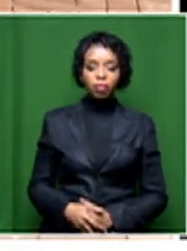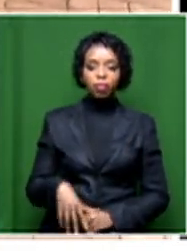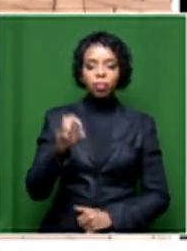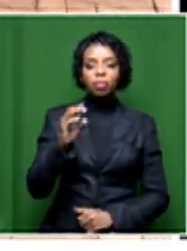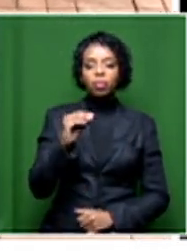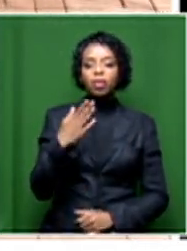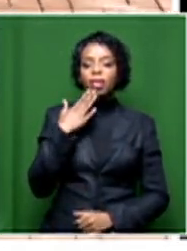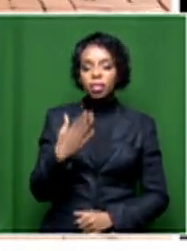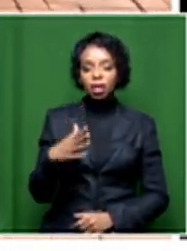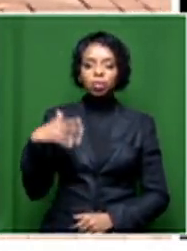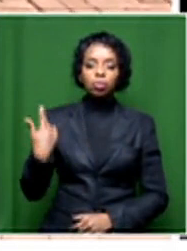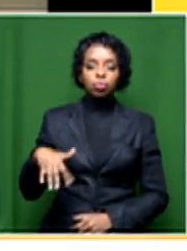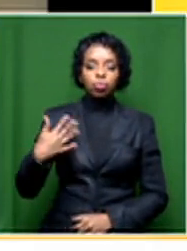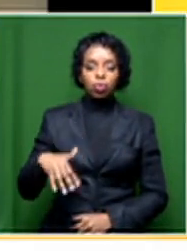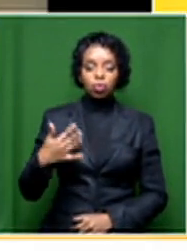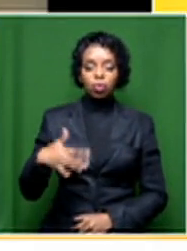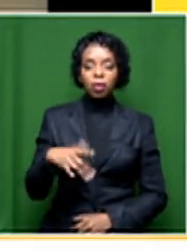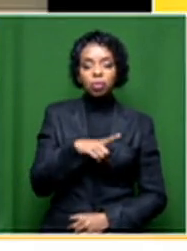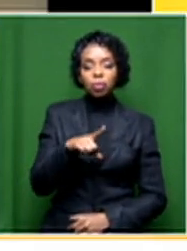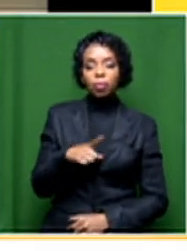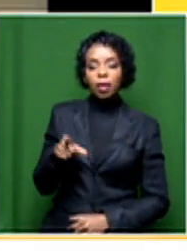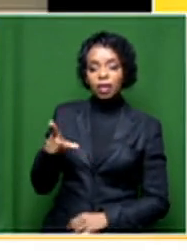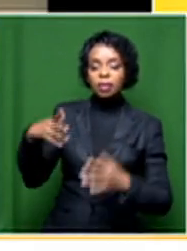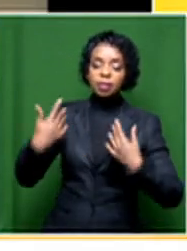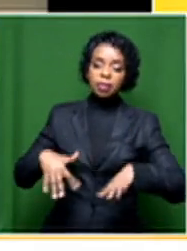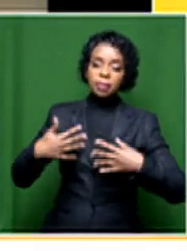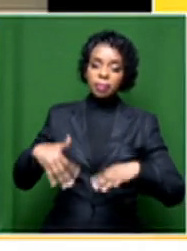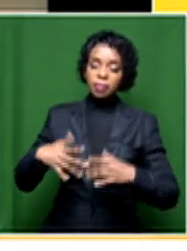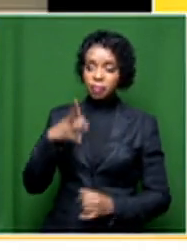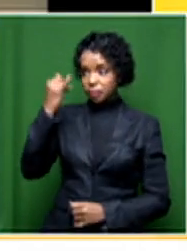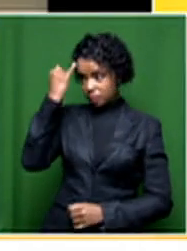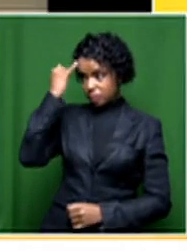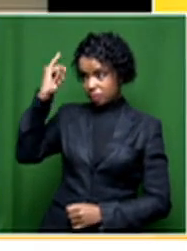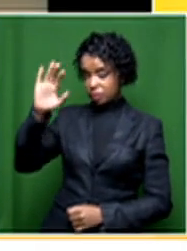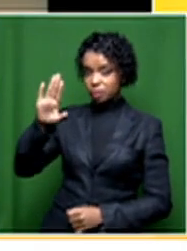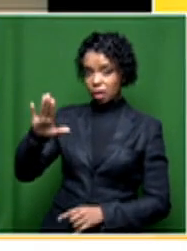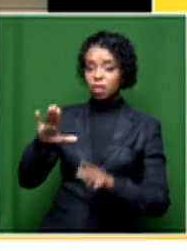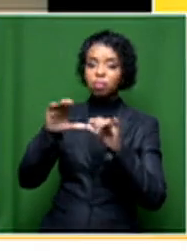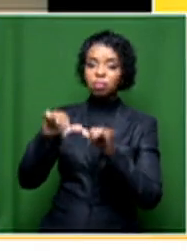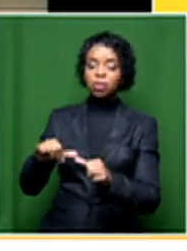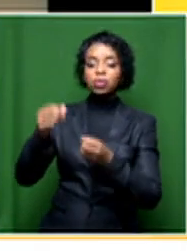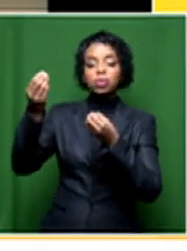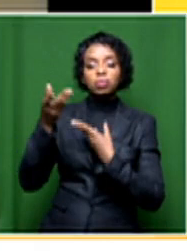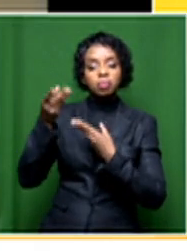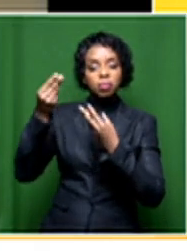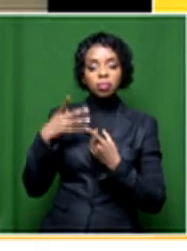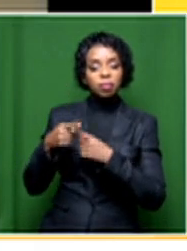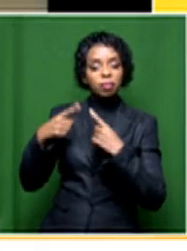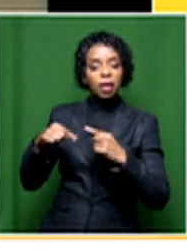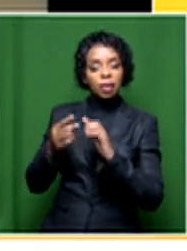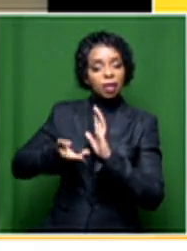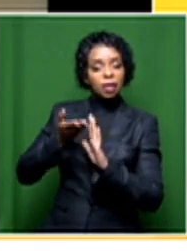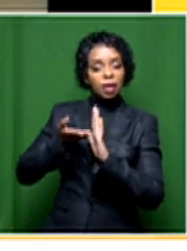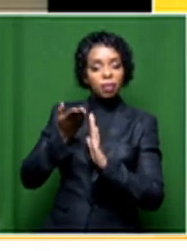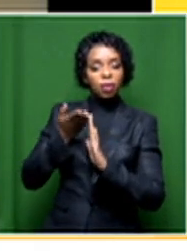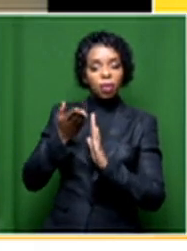you so much. And, this is such an important initiative. And do keep us abreast of developments, especially with